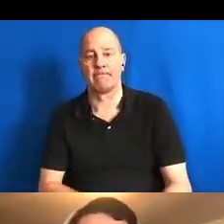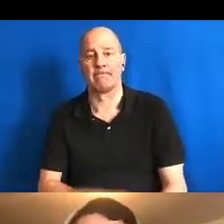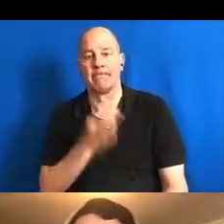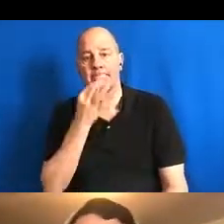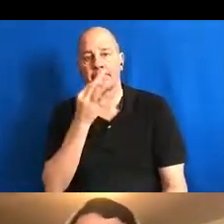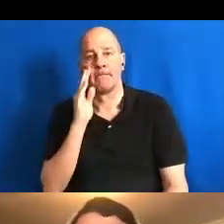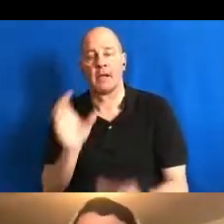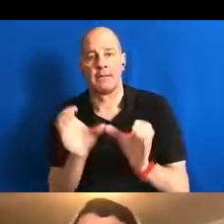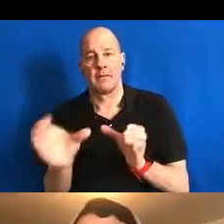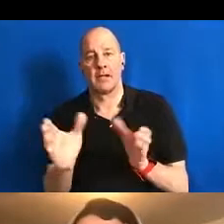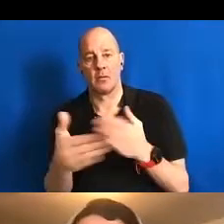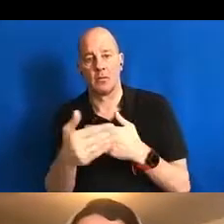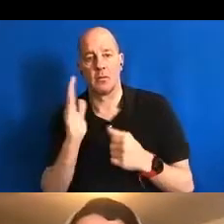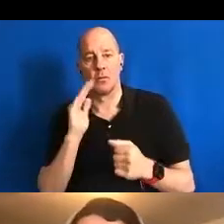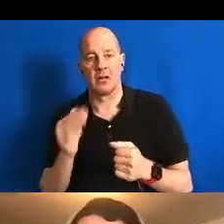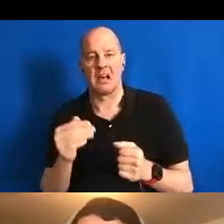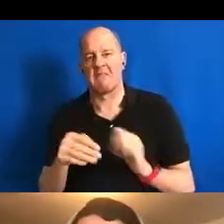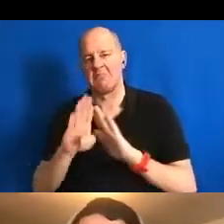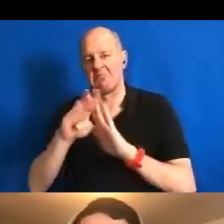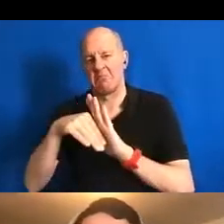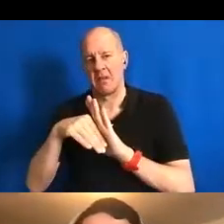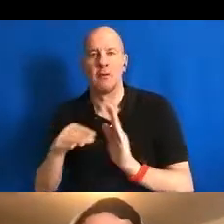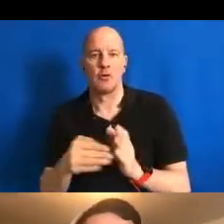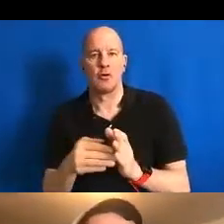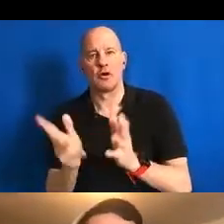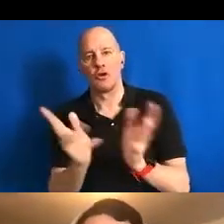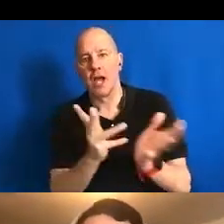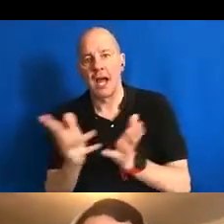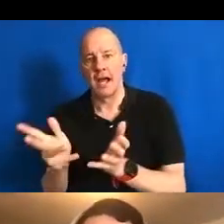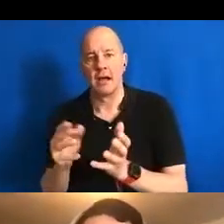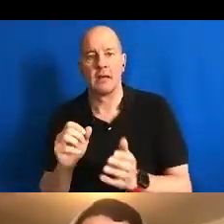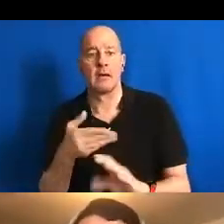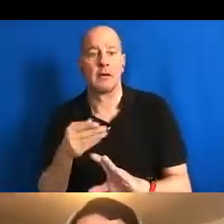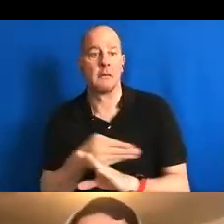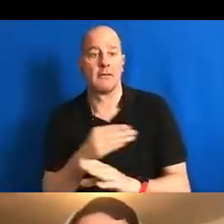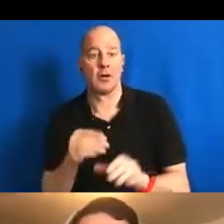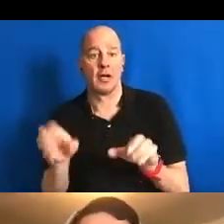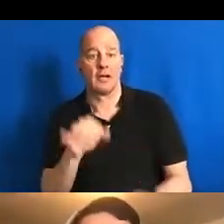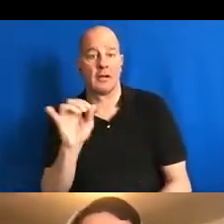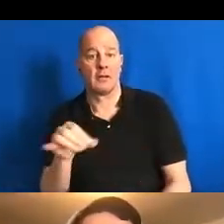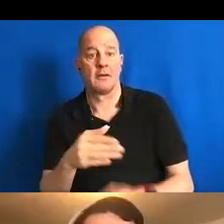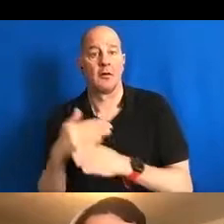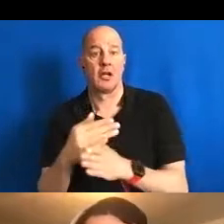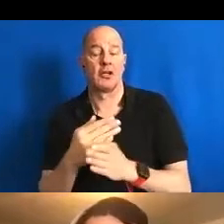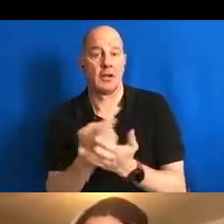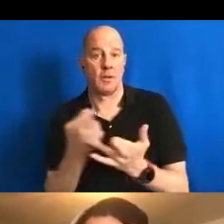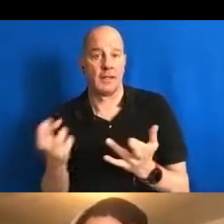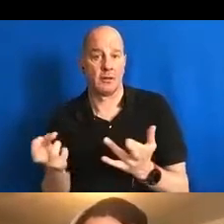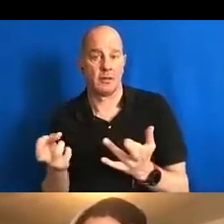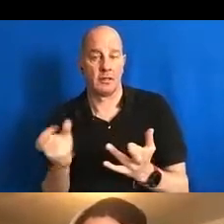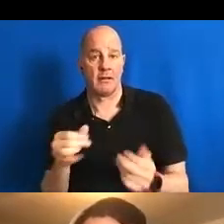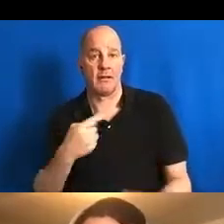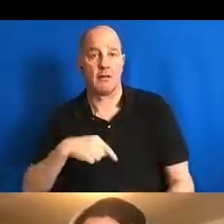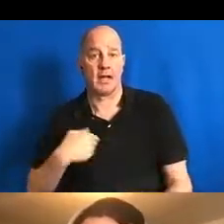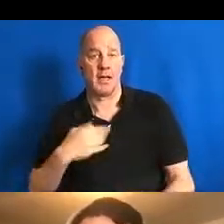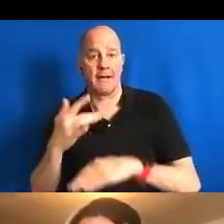rooms. We're going to have a little bit under half an hour to chat. And so before I share the resources that we have